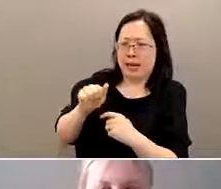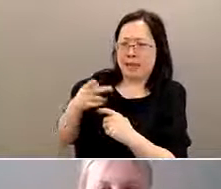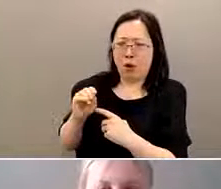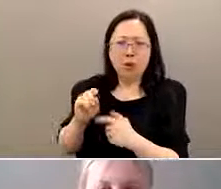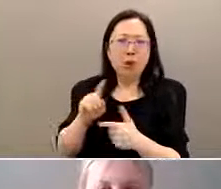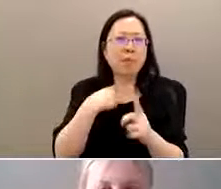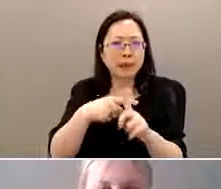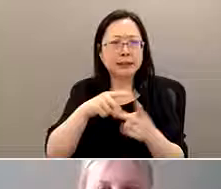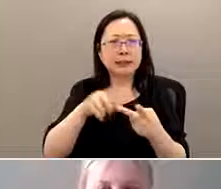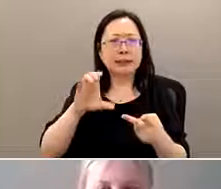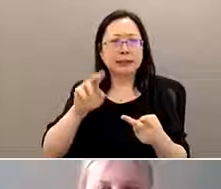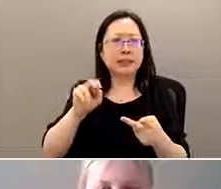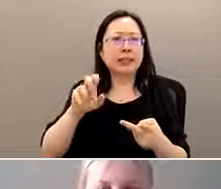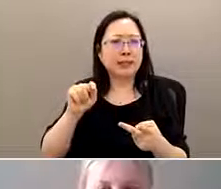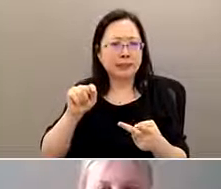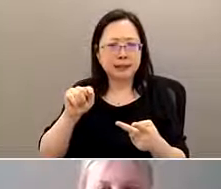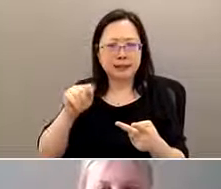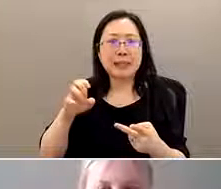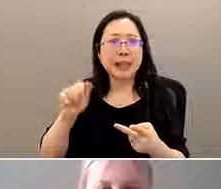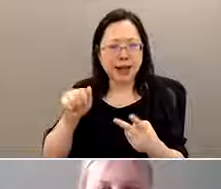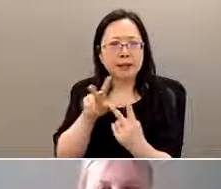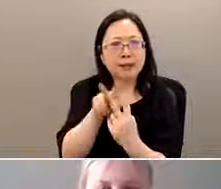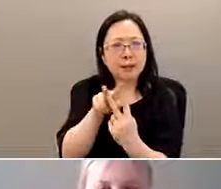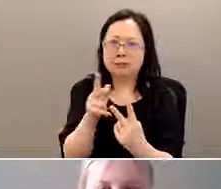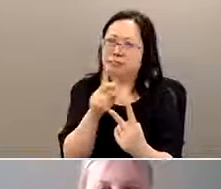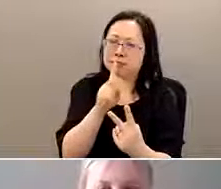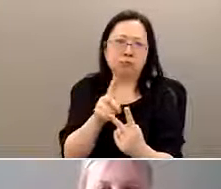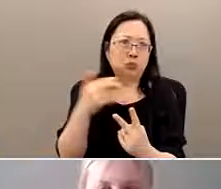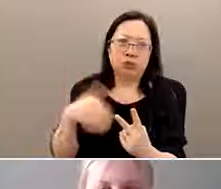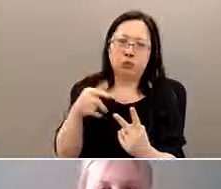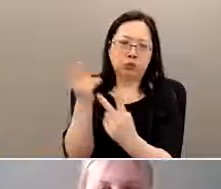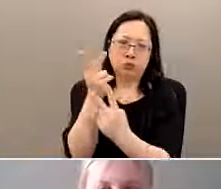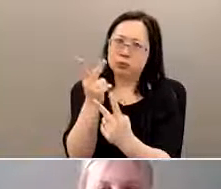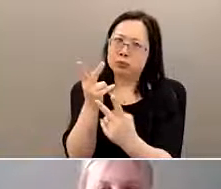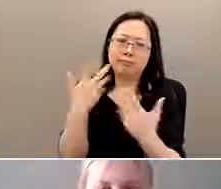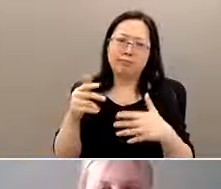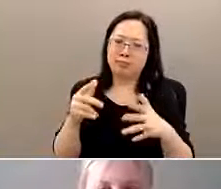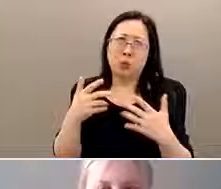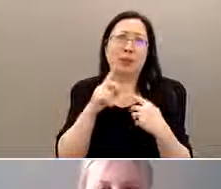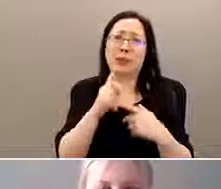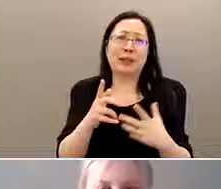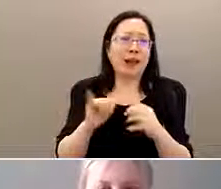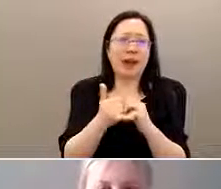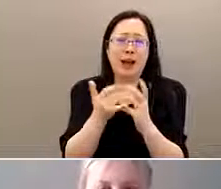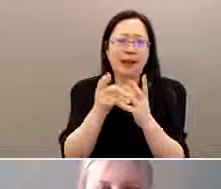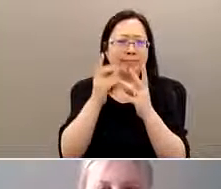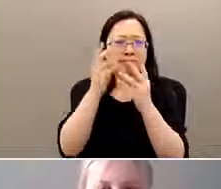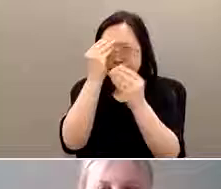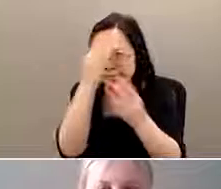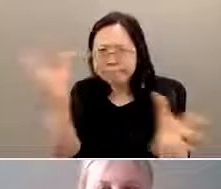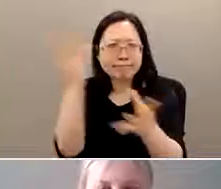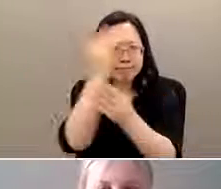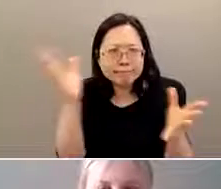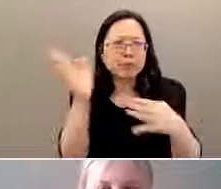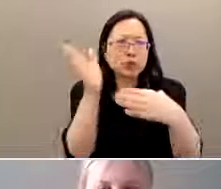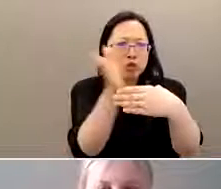Canadian Network for the prevention of elder abuse, that they are superstars when it comes to disseminating stuff out. So we